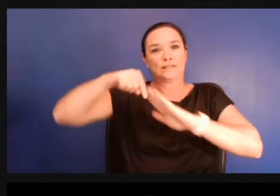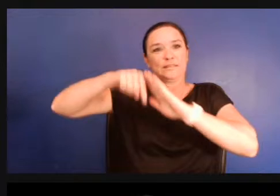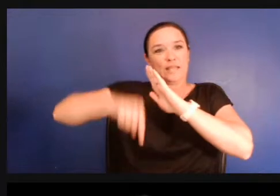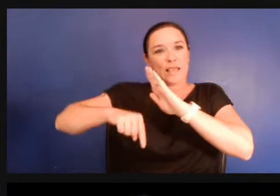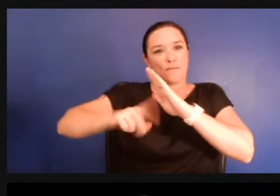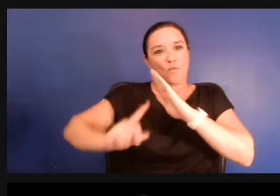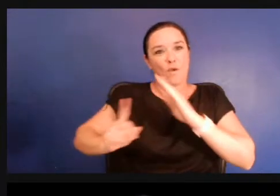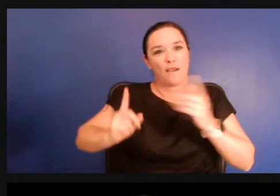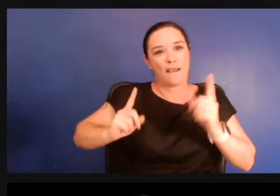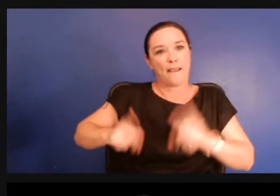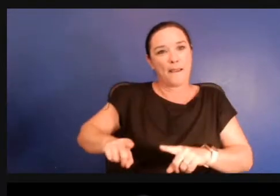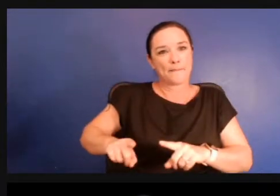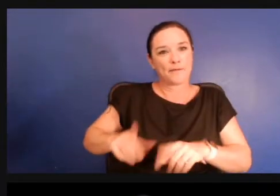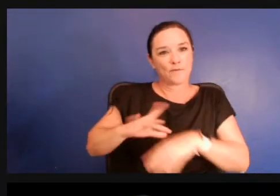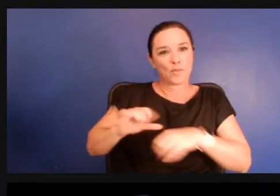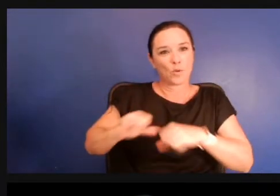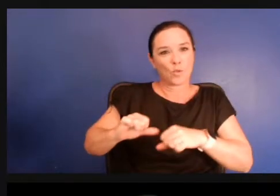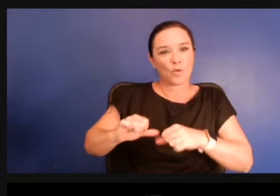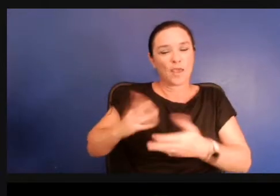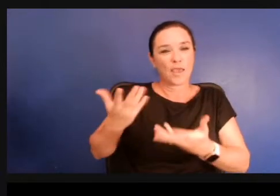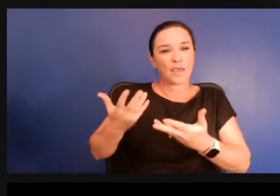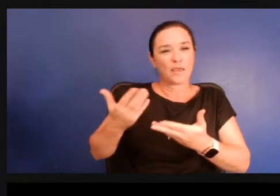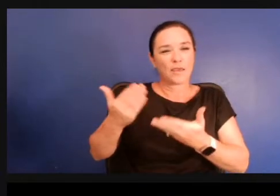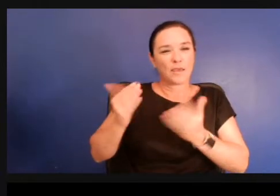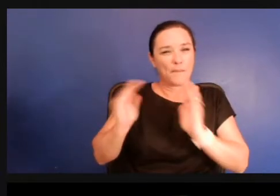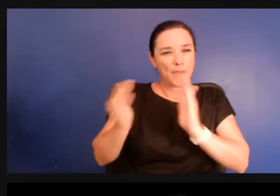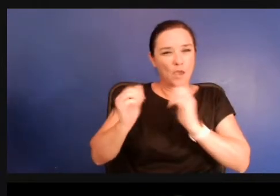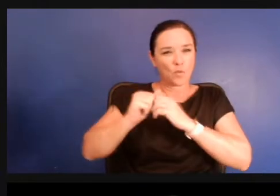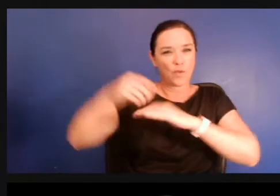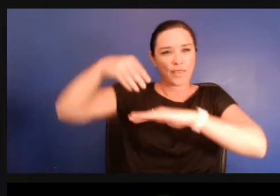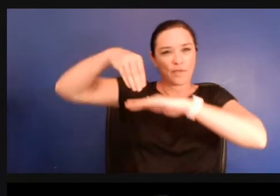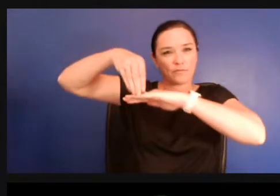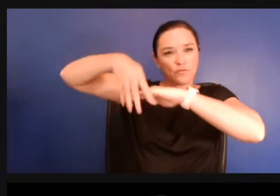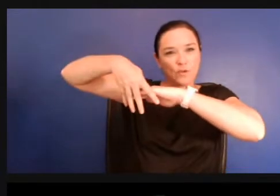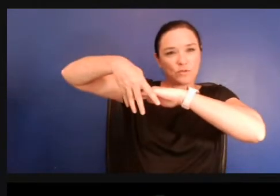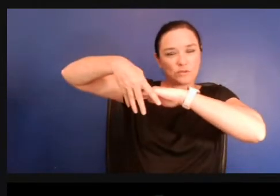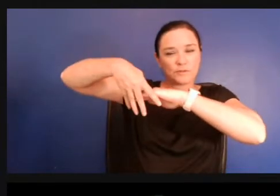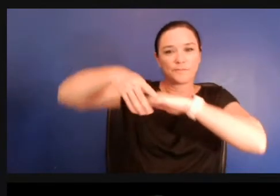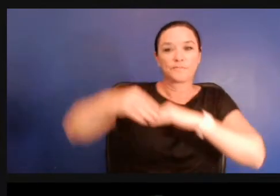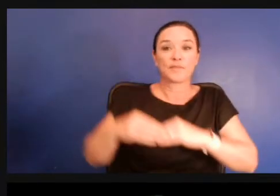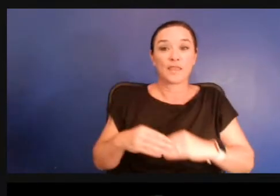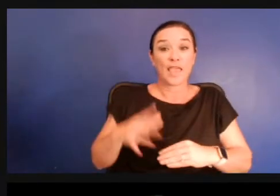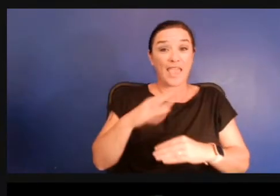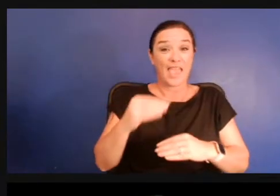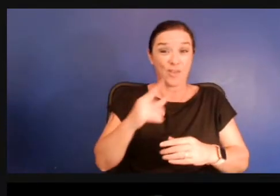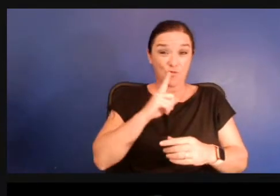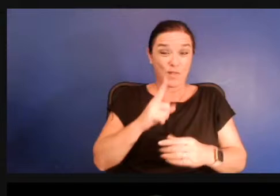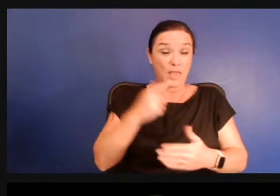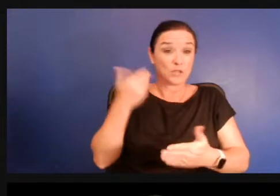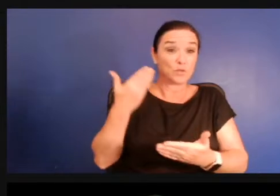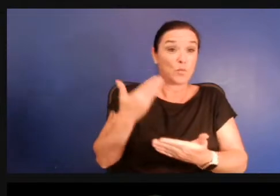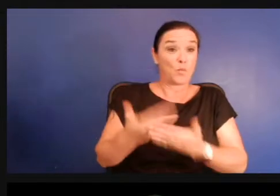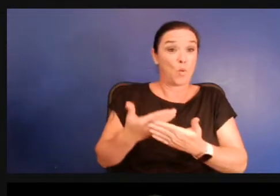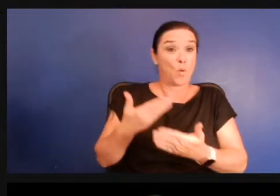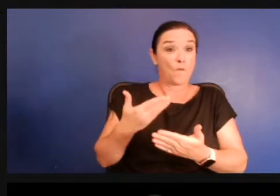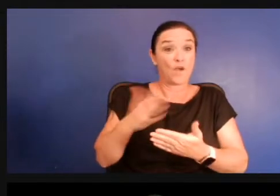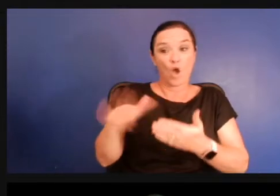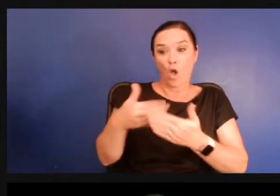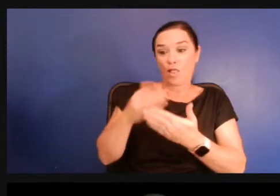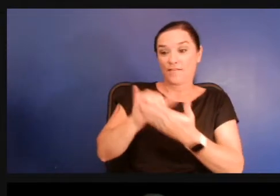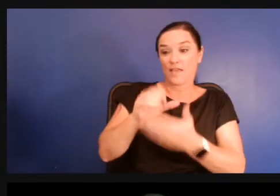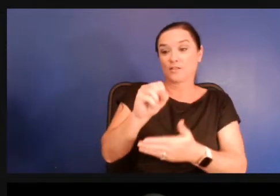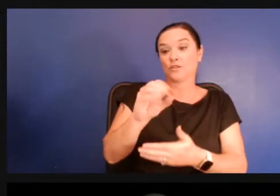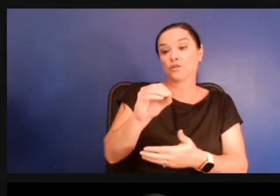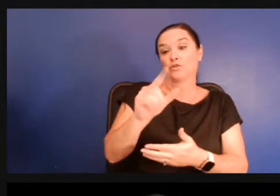rock trying to come up. And if anything, this earthquake maybe proved that the rock is actually solid in there and has to break, and there's not a pathway for the magma to